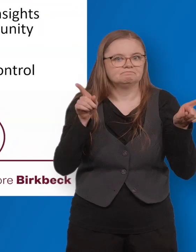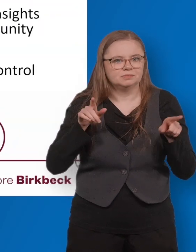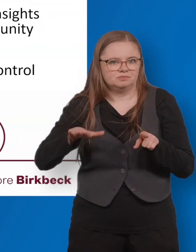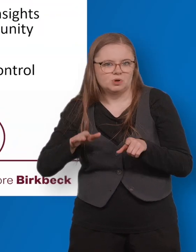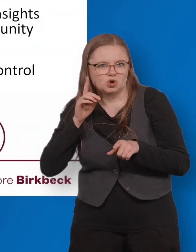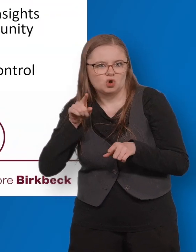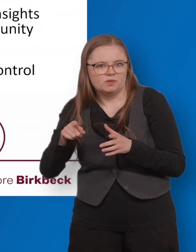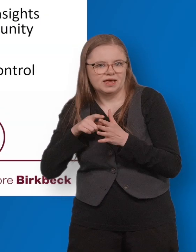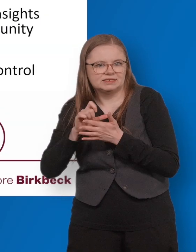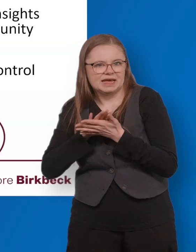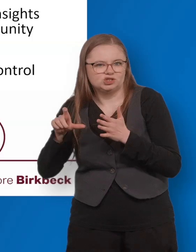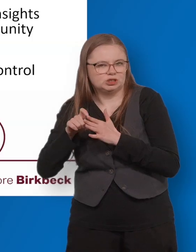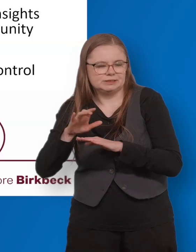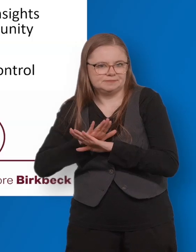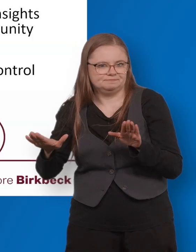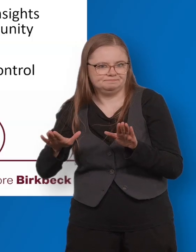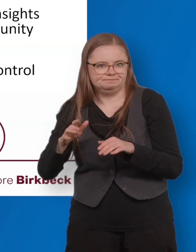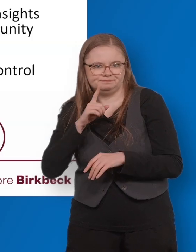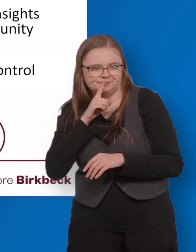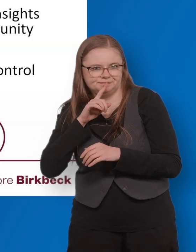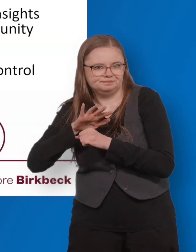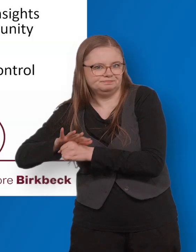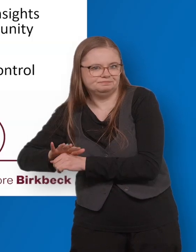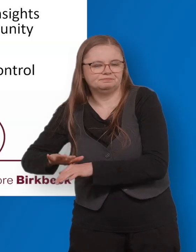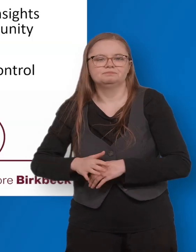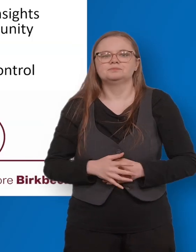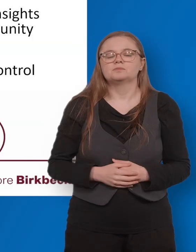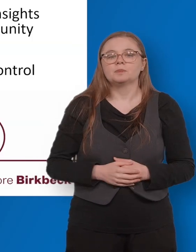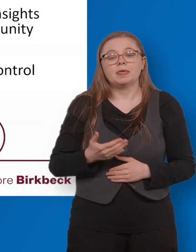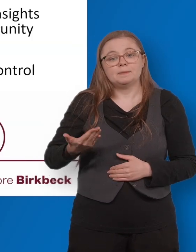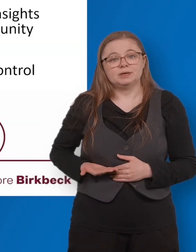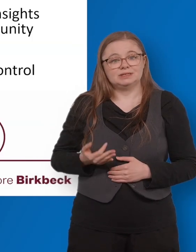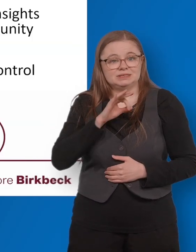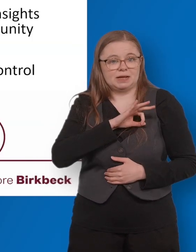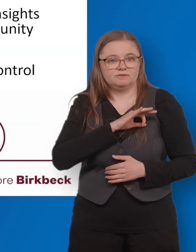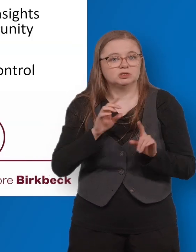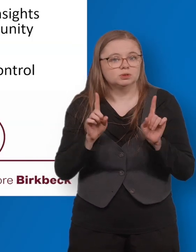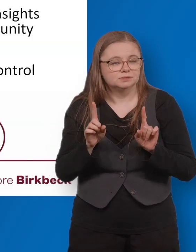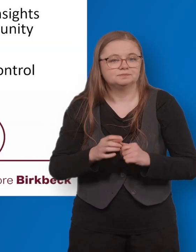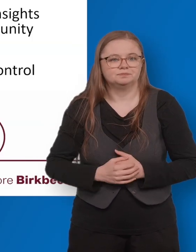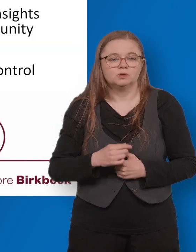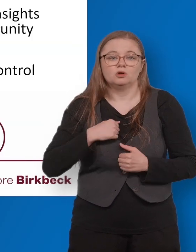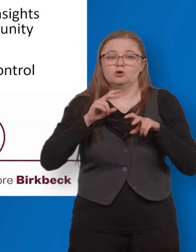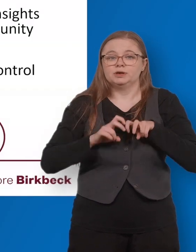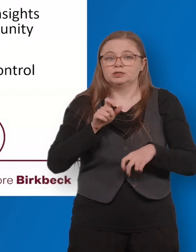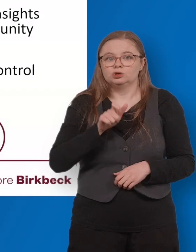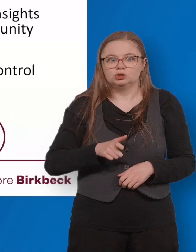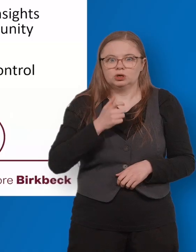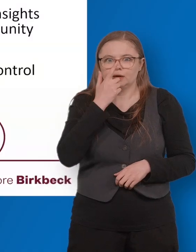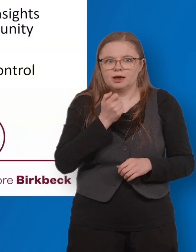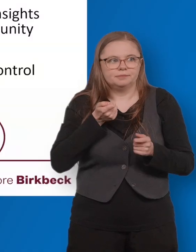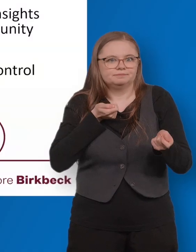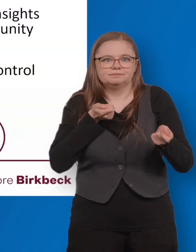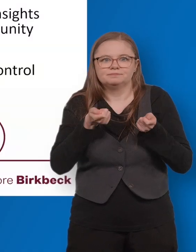Business benefits, well, as a researcher, you can't always control what lands I think our